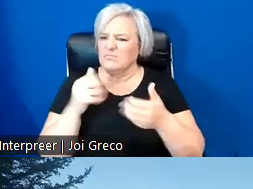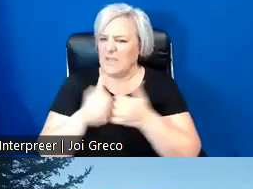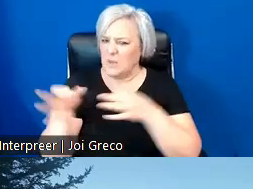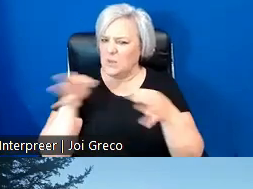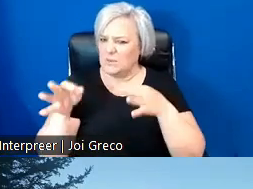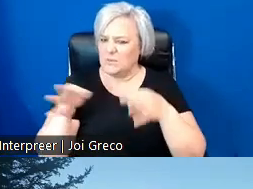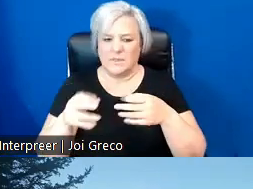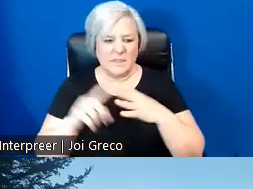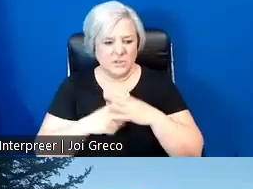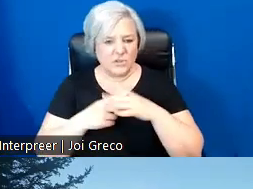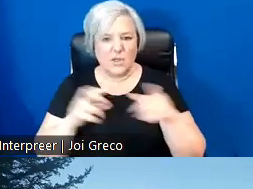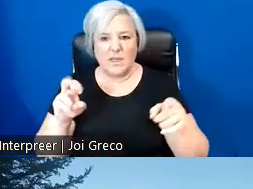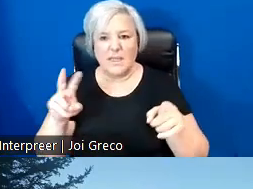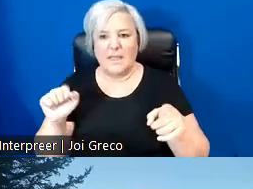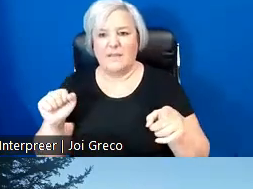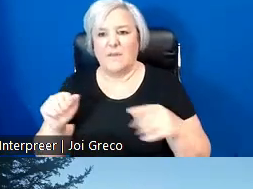And we'll start maybe with Eva.